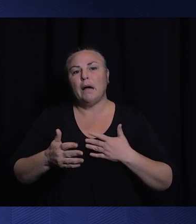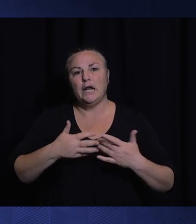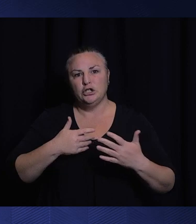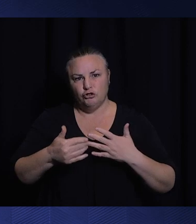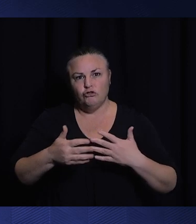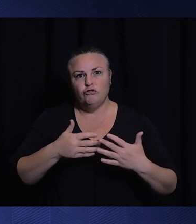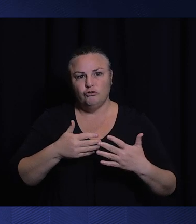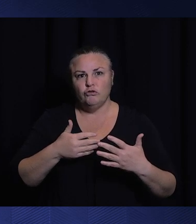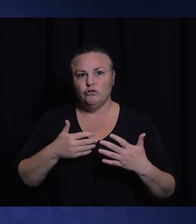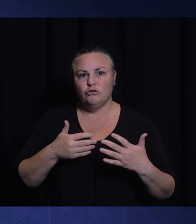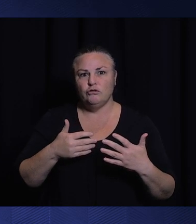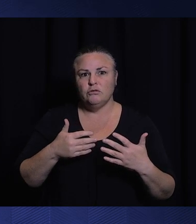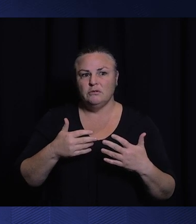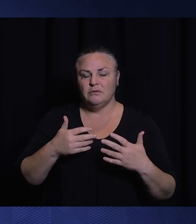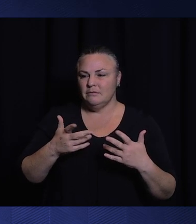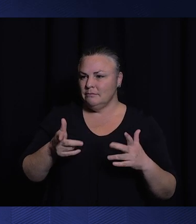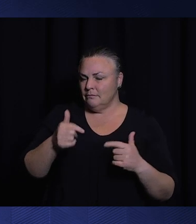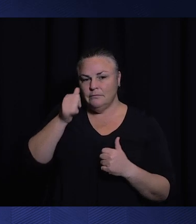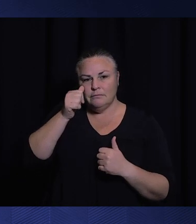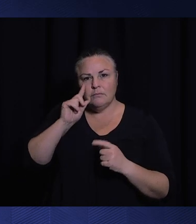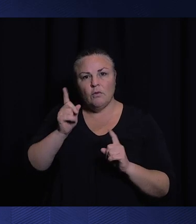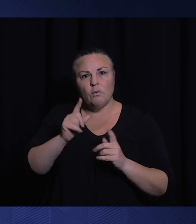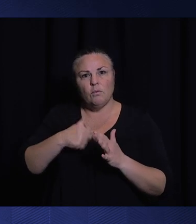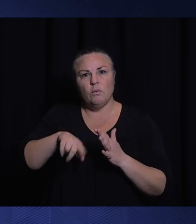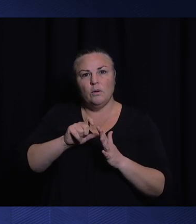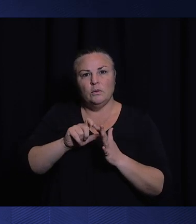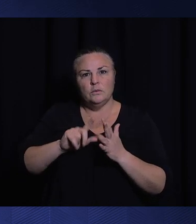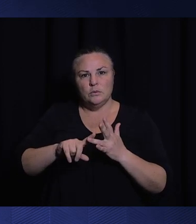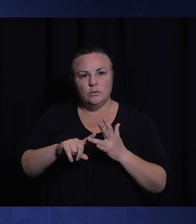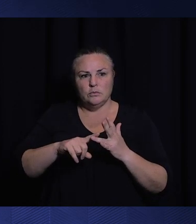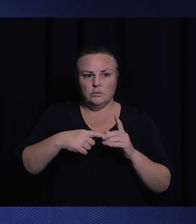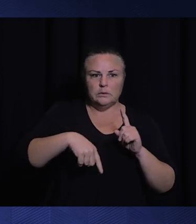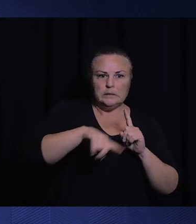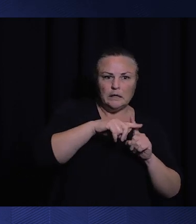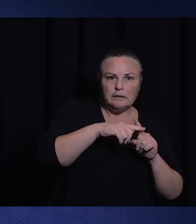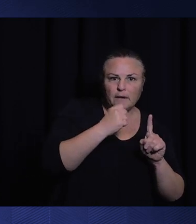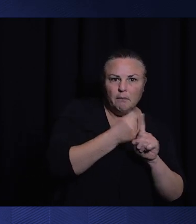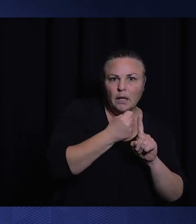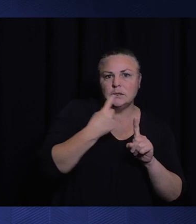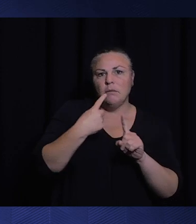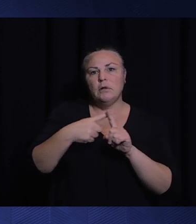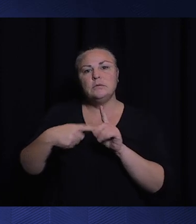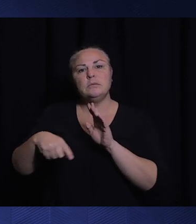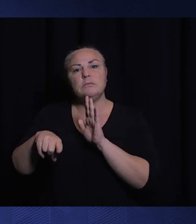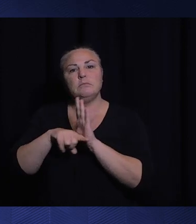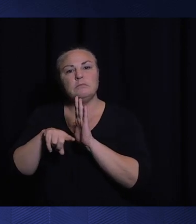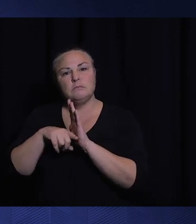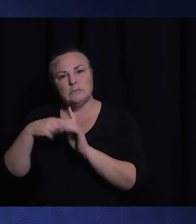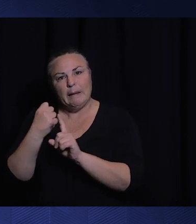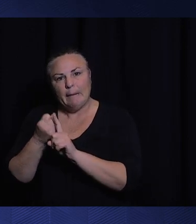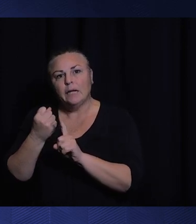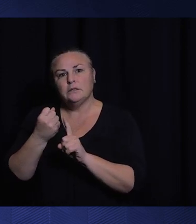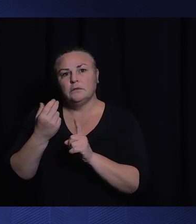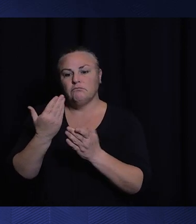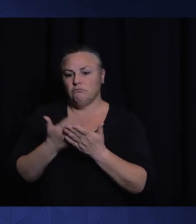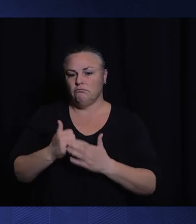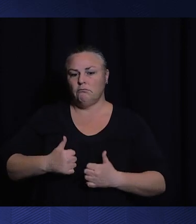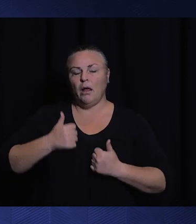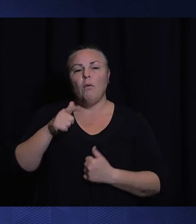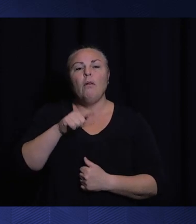nature-based solutions, the footprint, the impact that we can have both negatively and positively on our lands. We talk about terms like